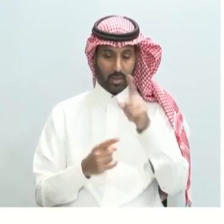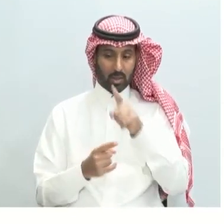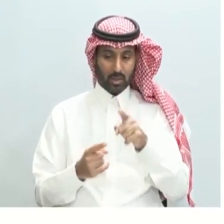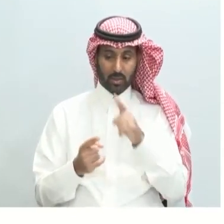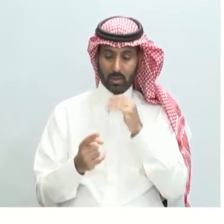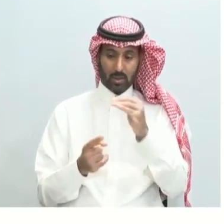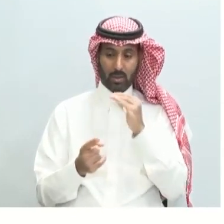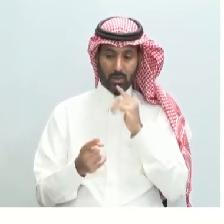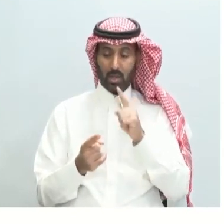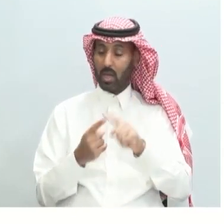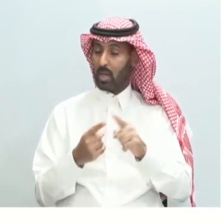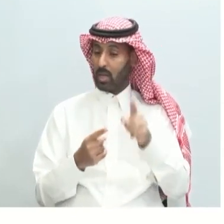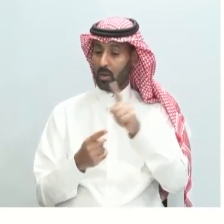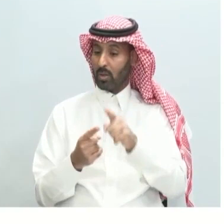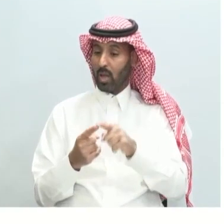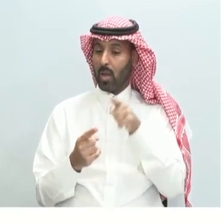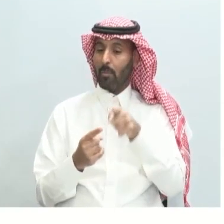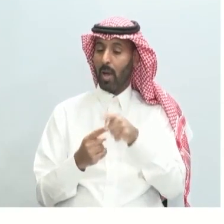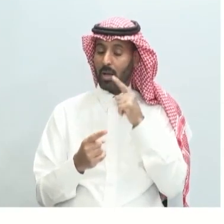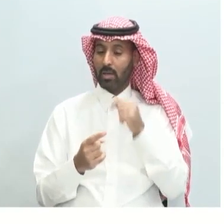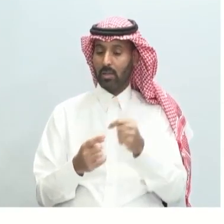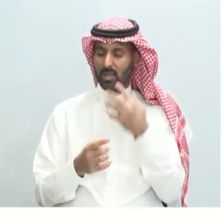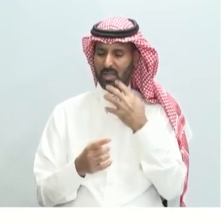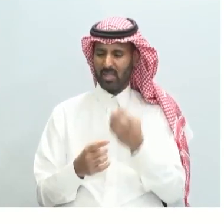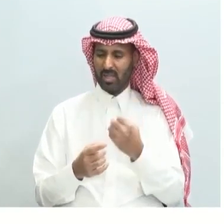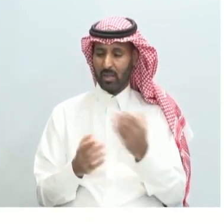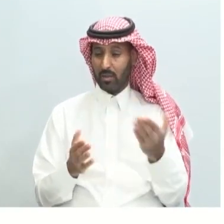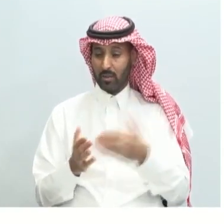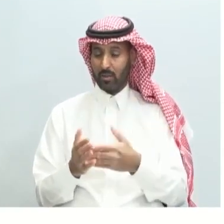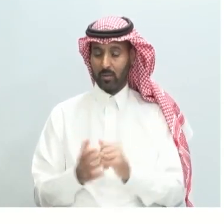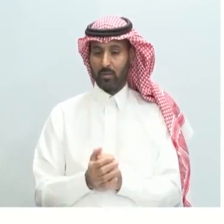about aches and give reasons. So